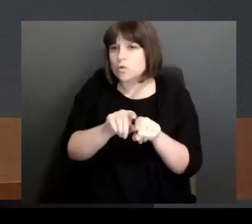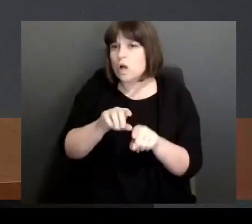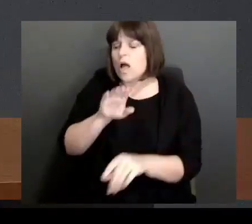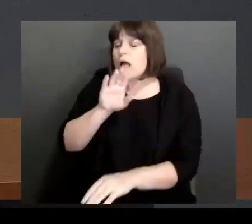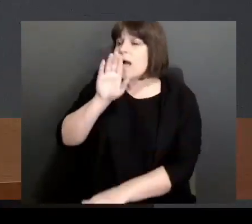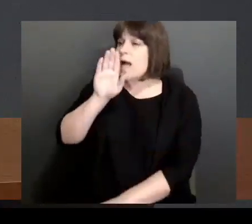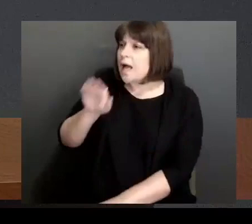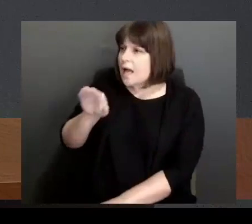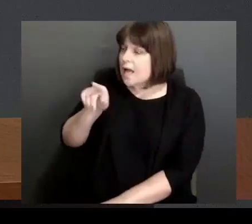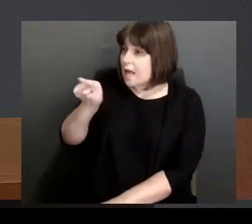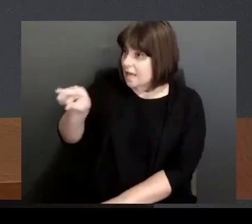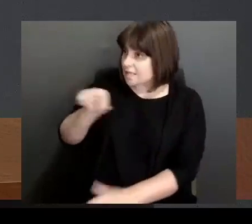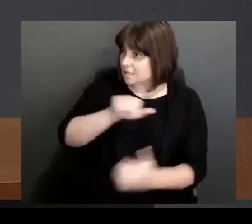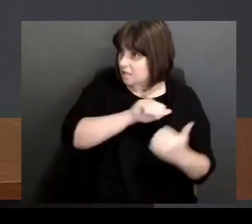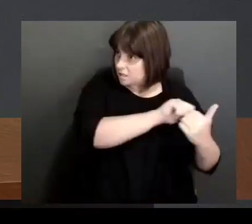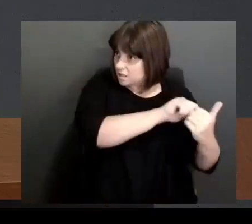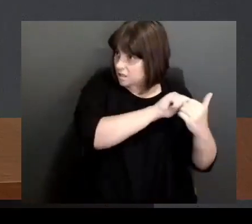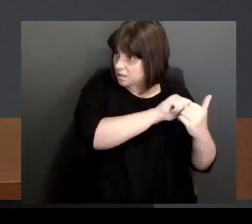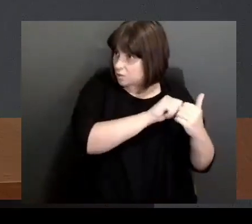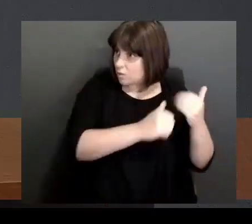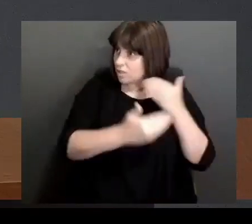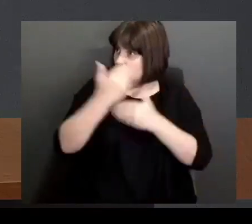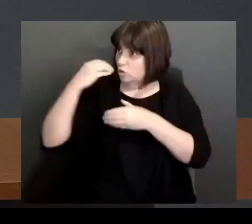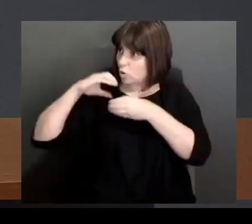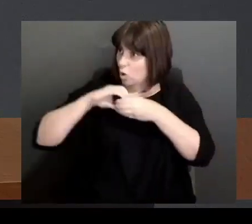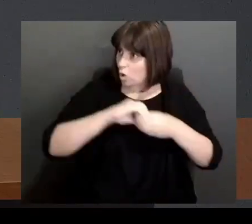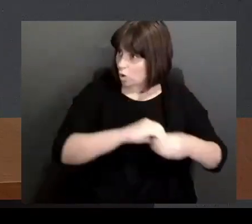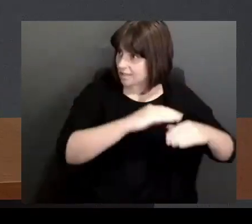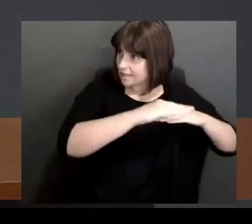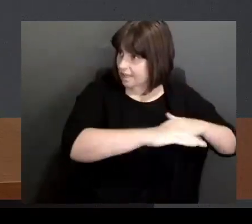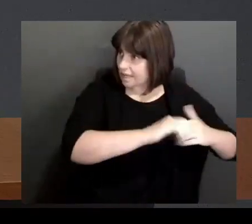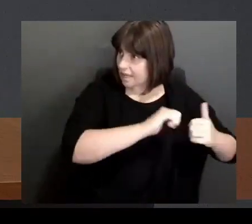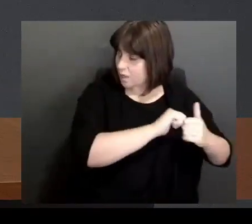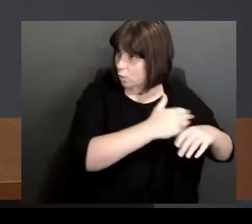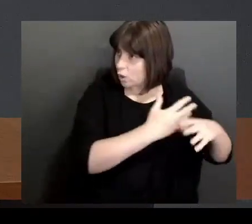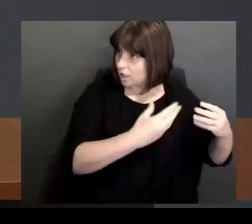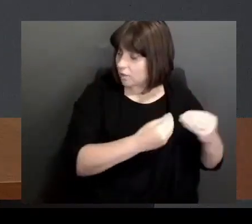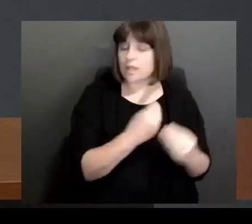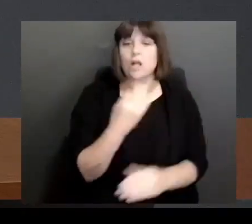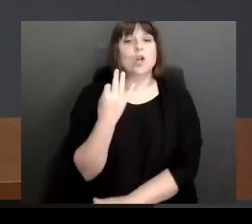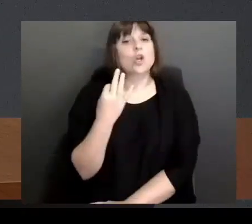first traditional owners of the lands that they're. No.